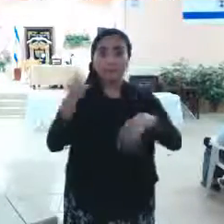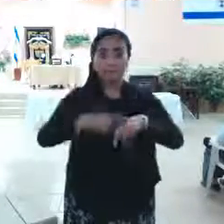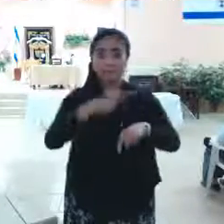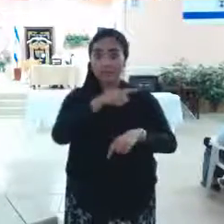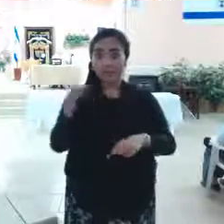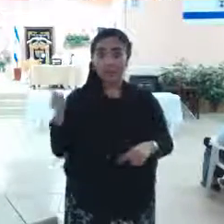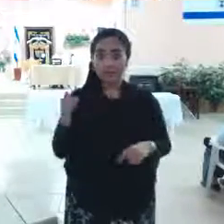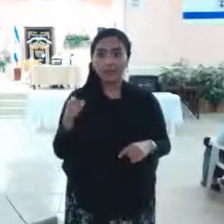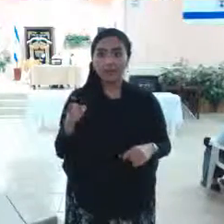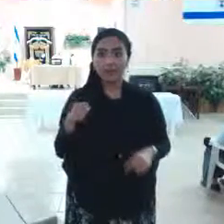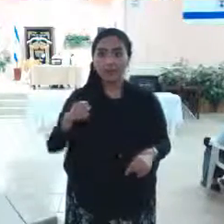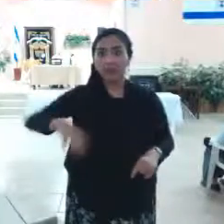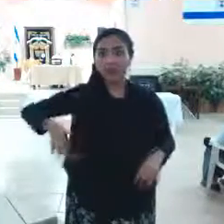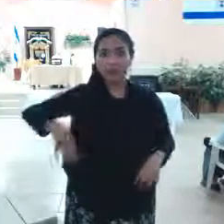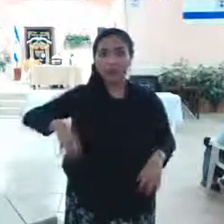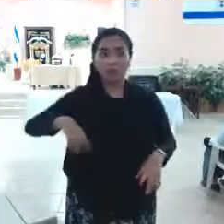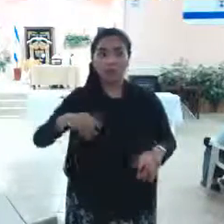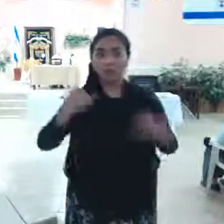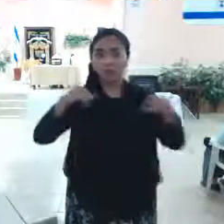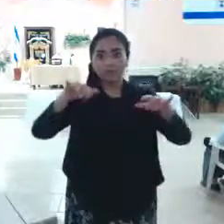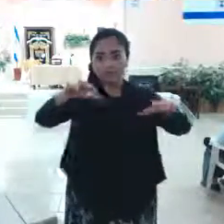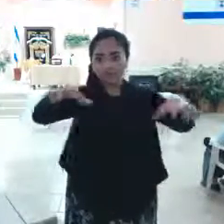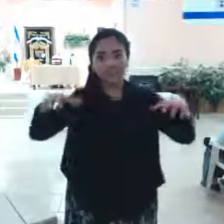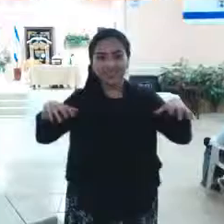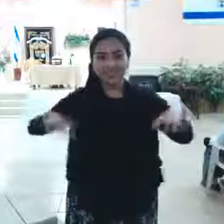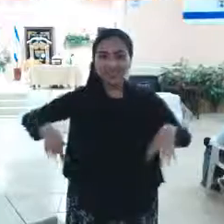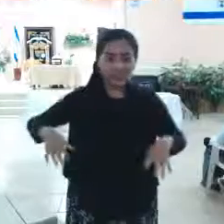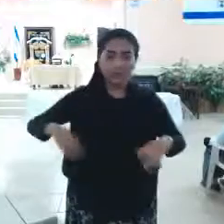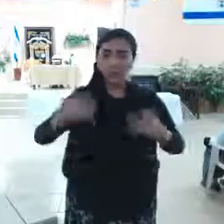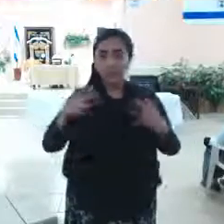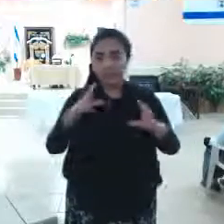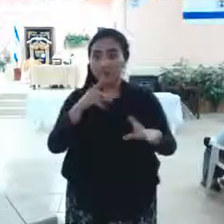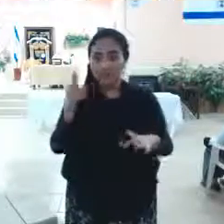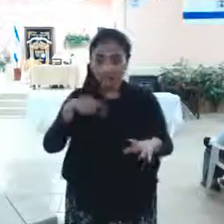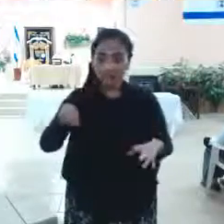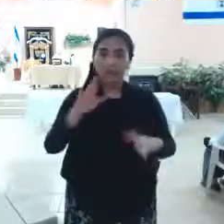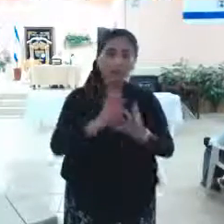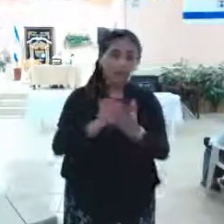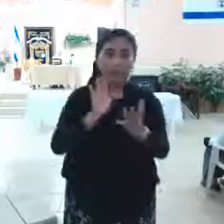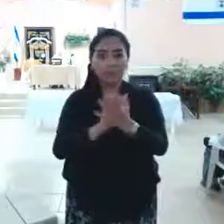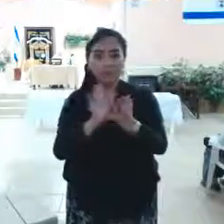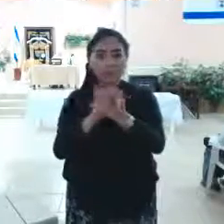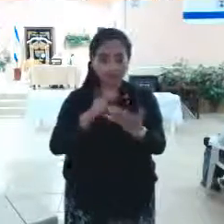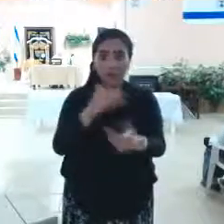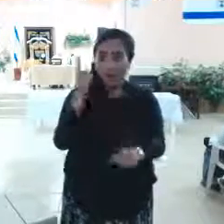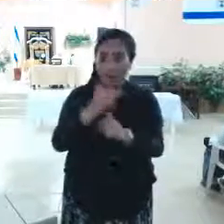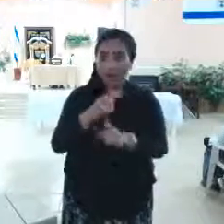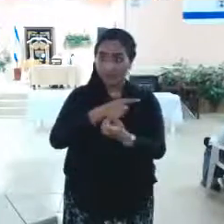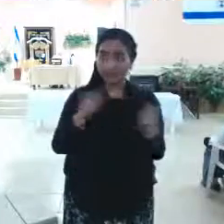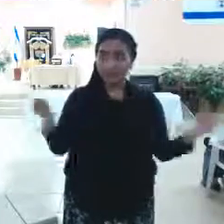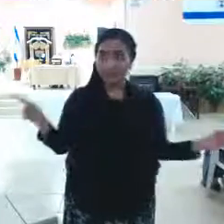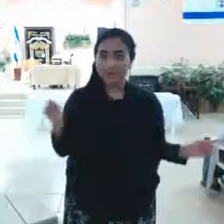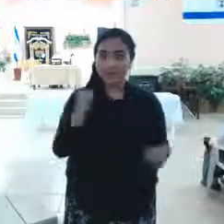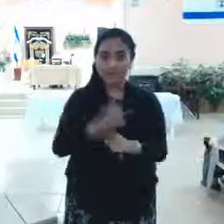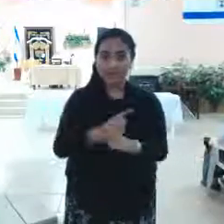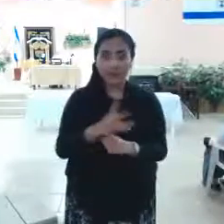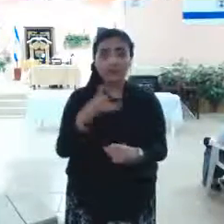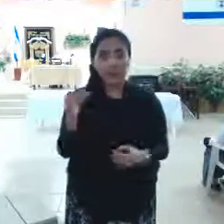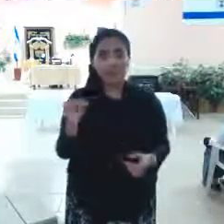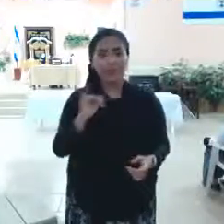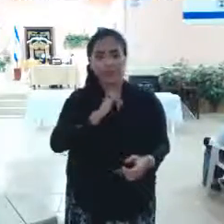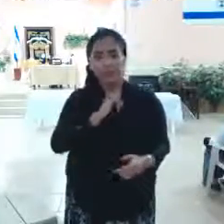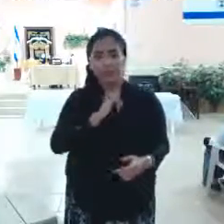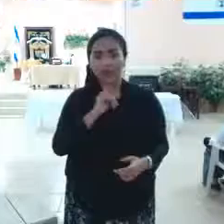many times the service didn't even start, the Siddur service, and you were already clapping with Hallel, exalting with